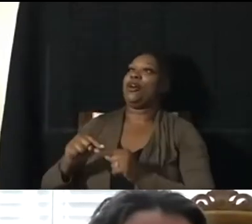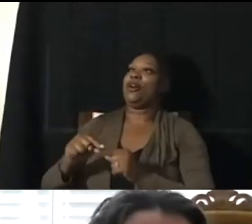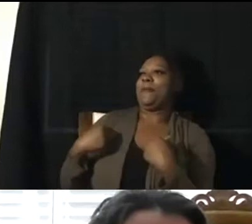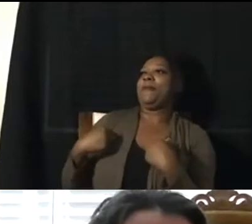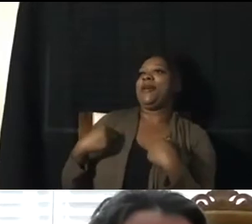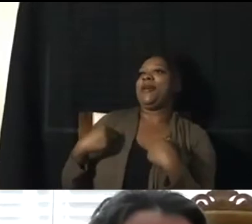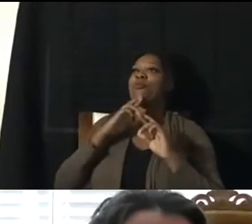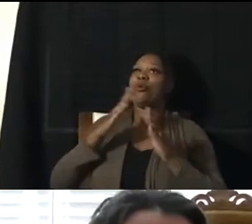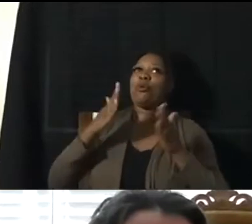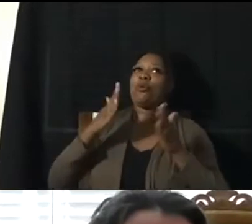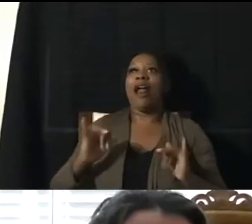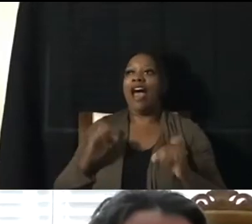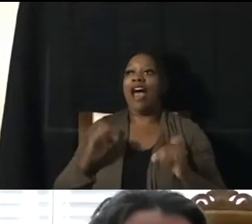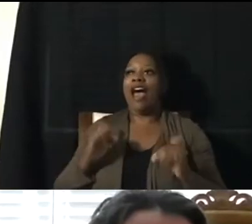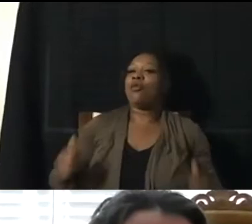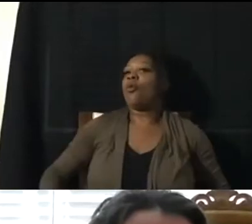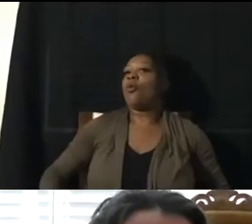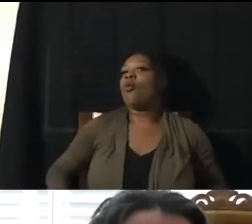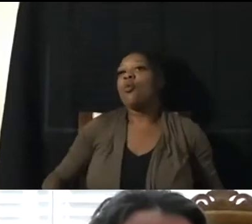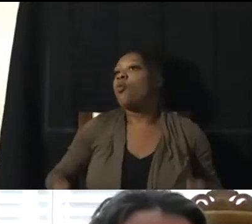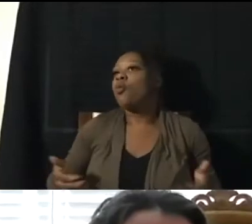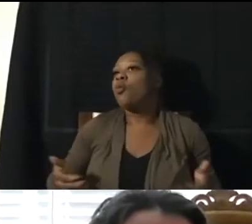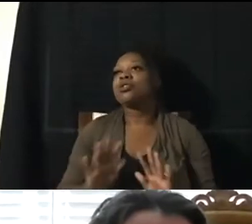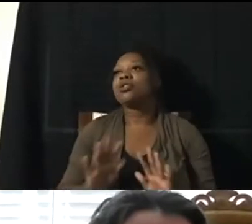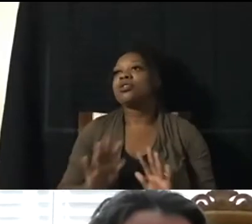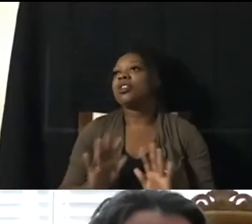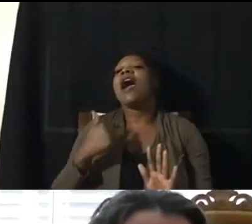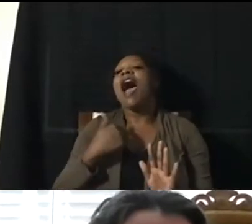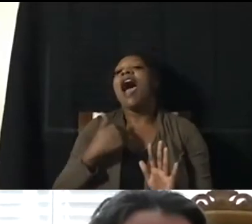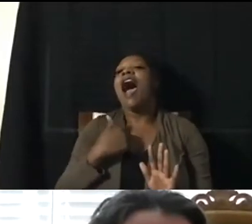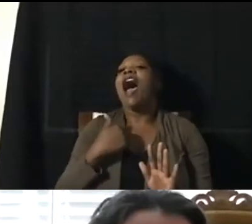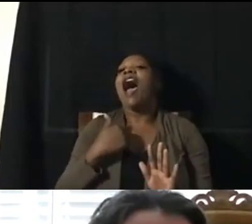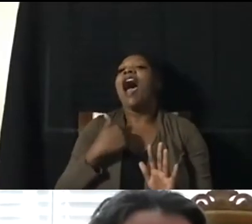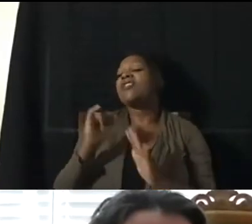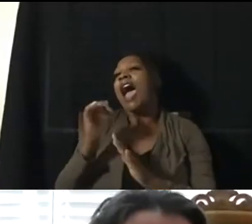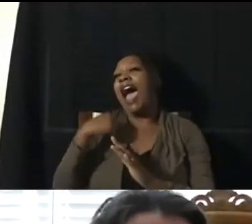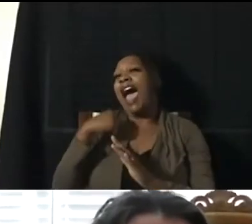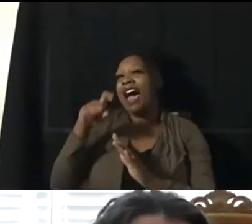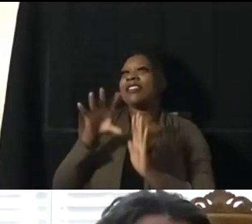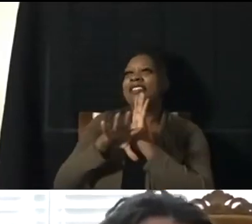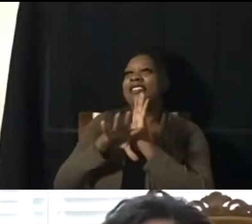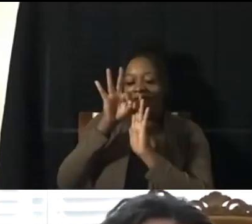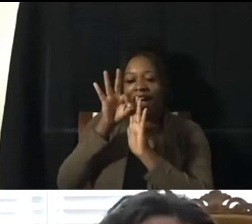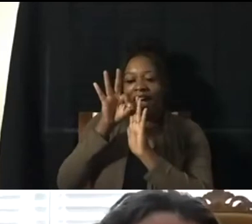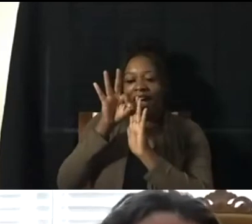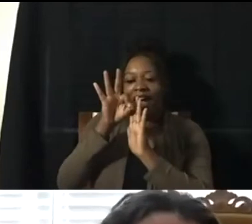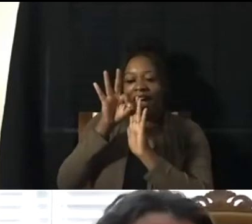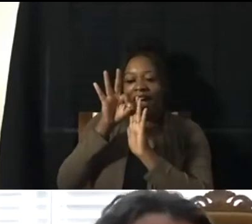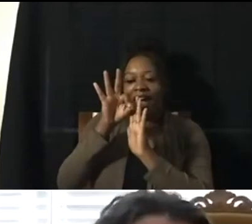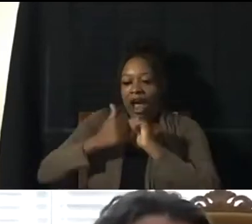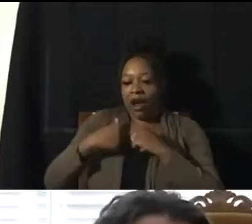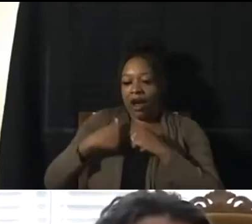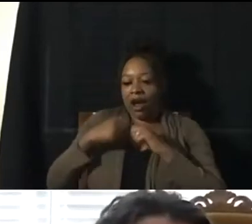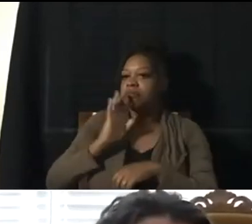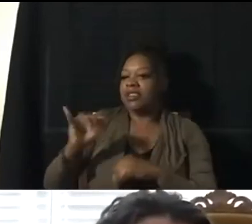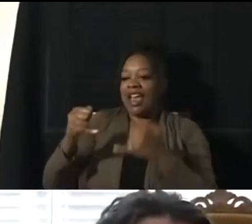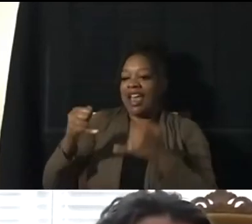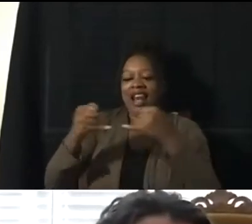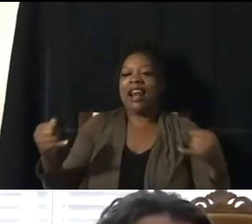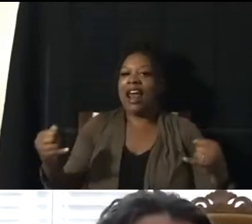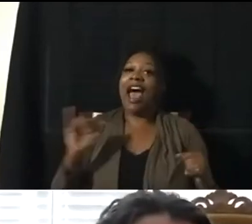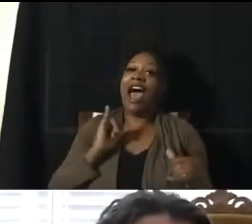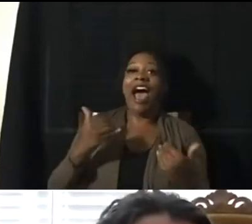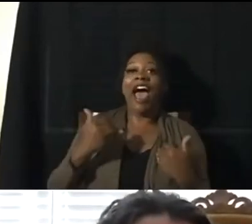in a wheelchair. And so I think that it was finding that fine line, because I had a very colorful wheelchair and I was very